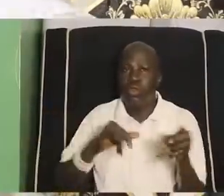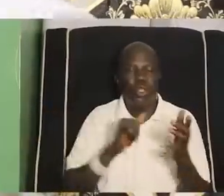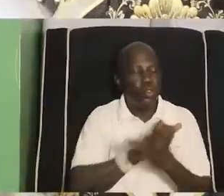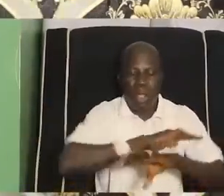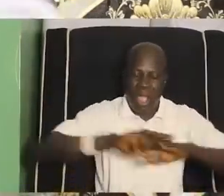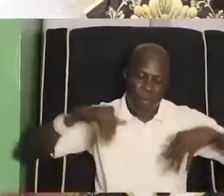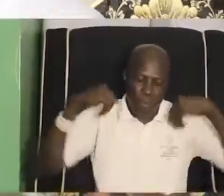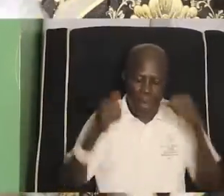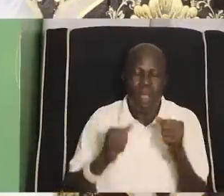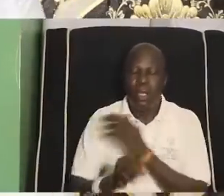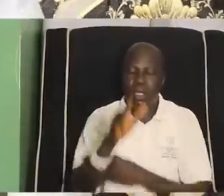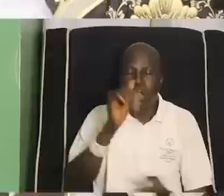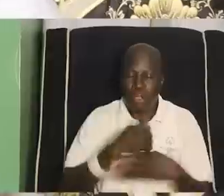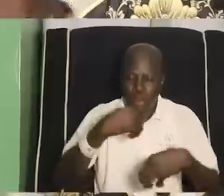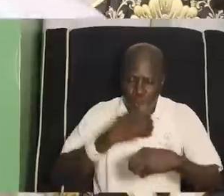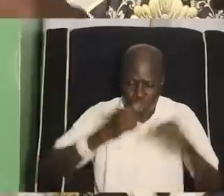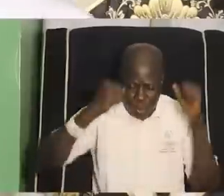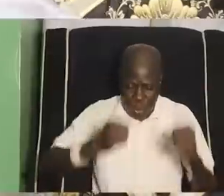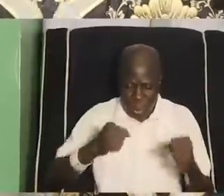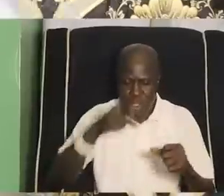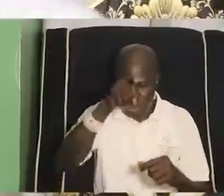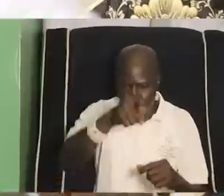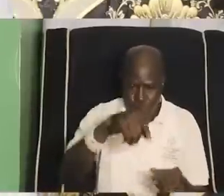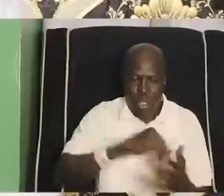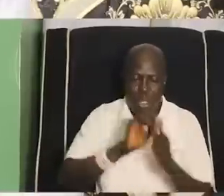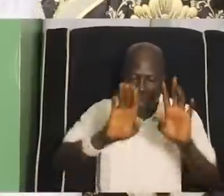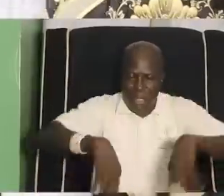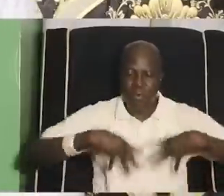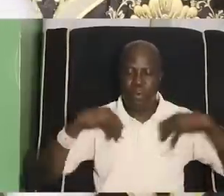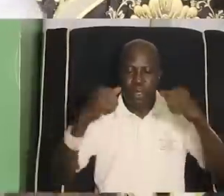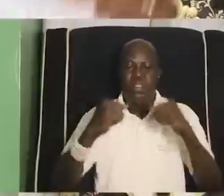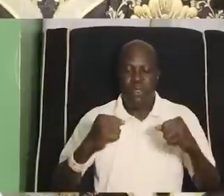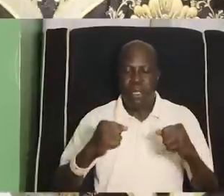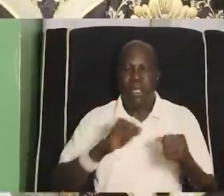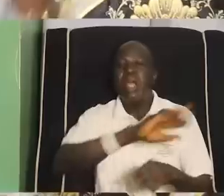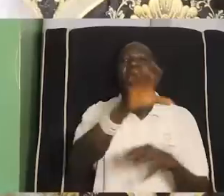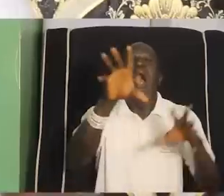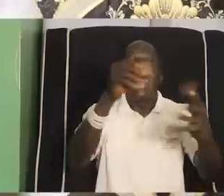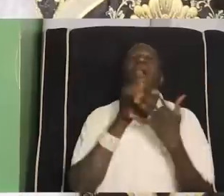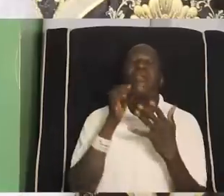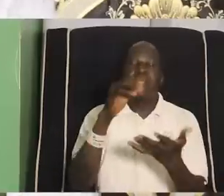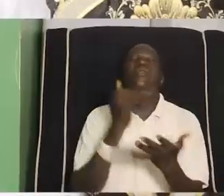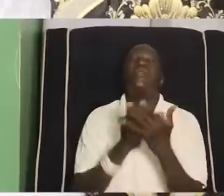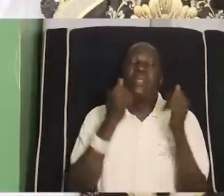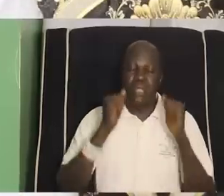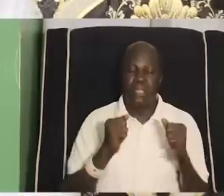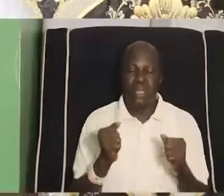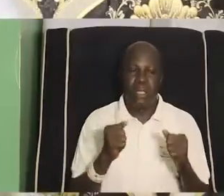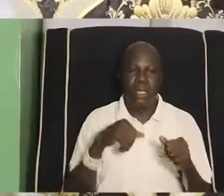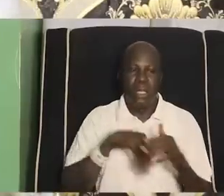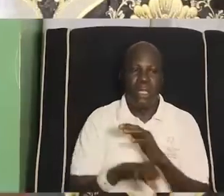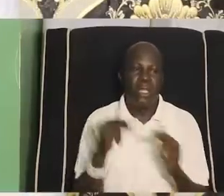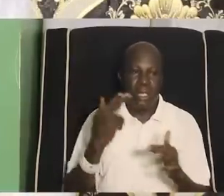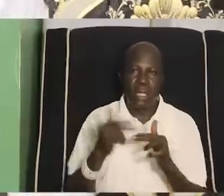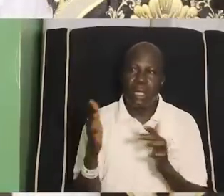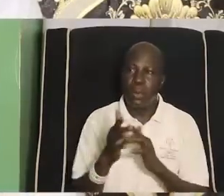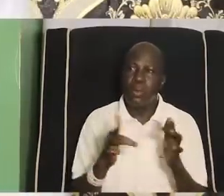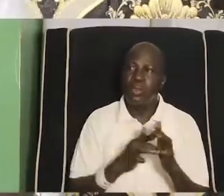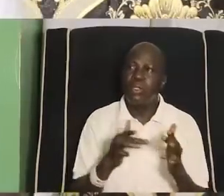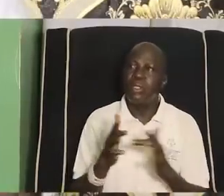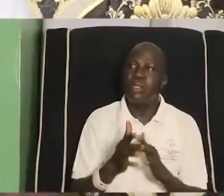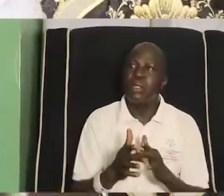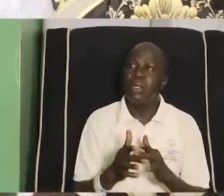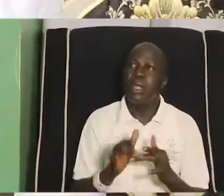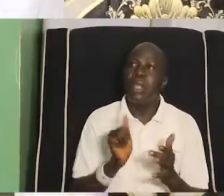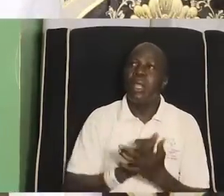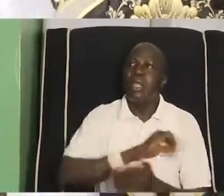lo ma tu agbara se o lo ma fo ni oku o ya gbagba amen ila karabada de te no